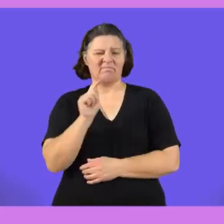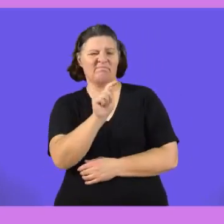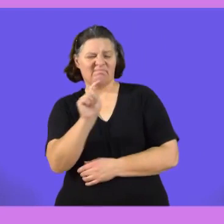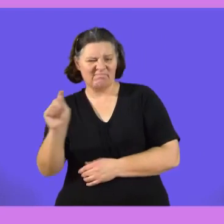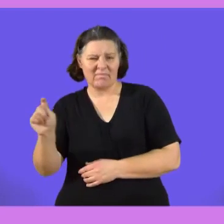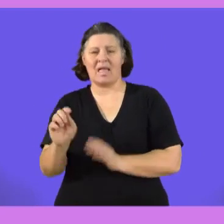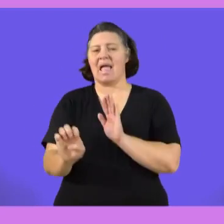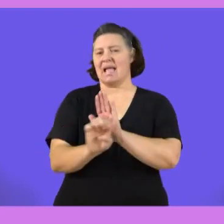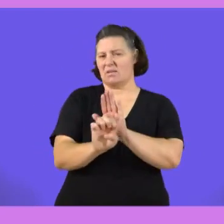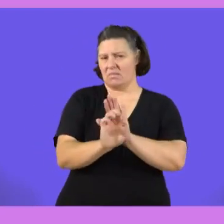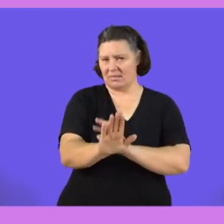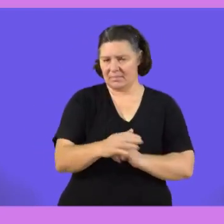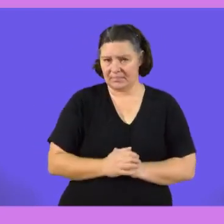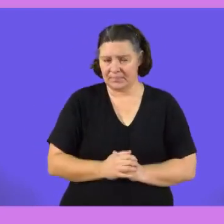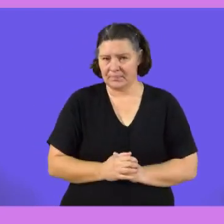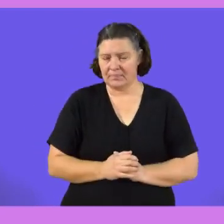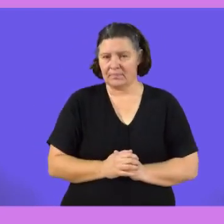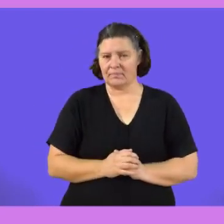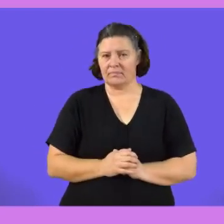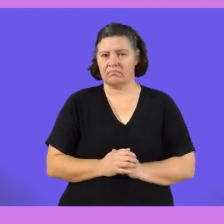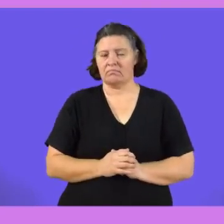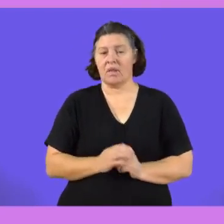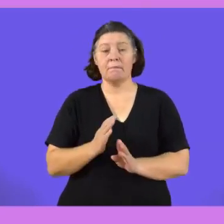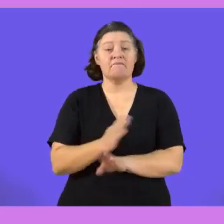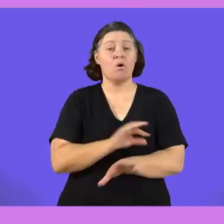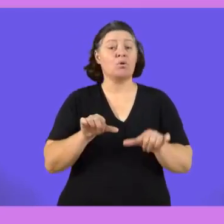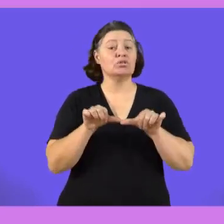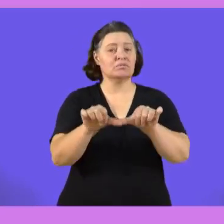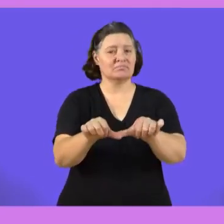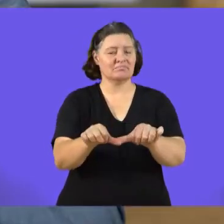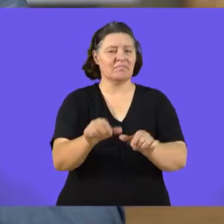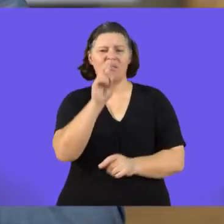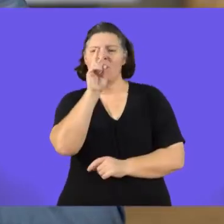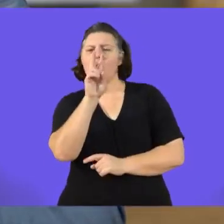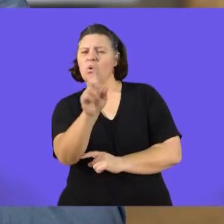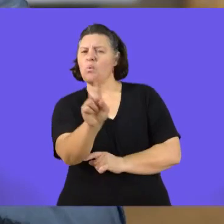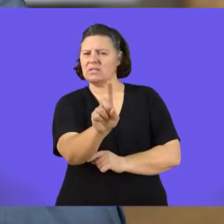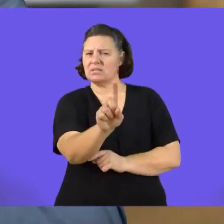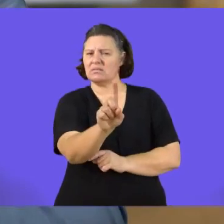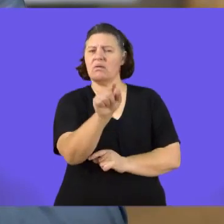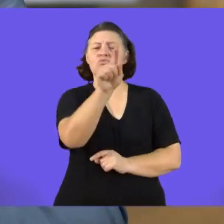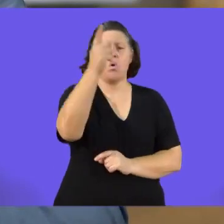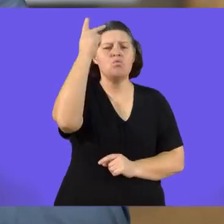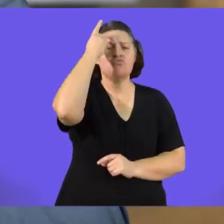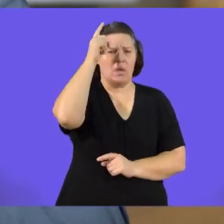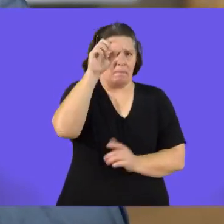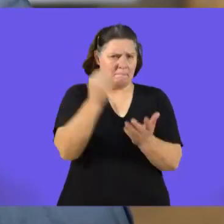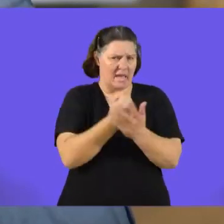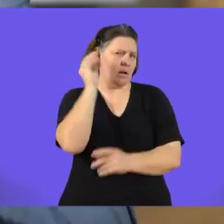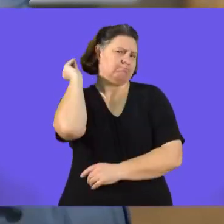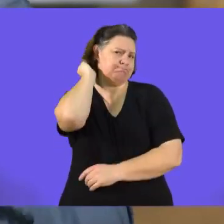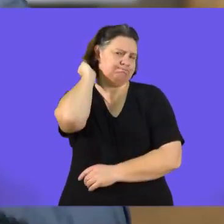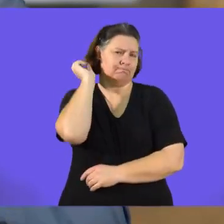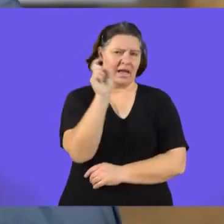examples that we use. Now, before we continue, let's quickly look at the pre-knowledge that you should have.